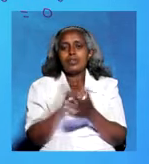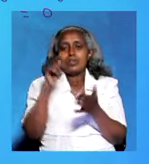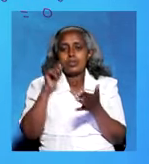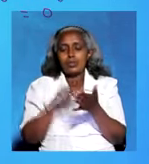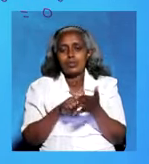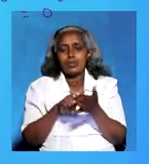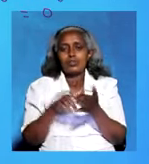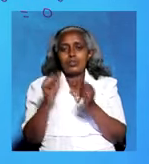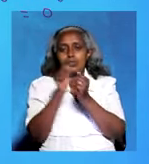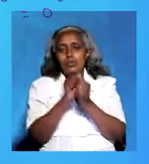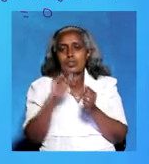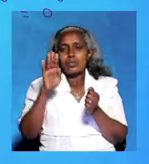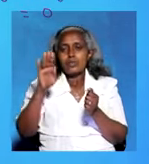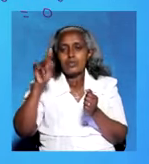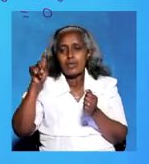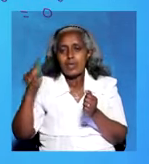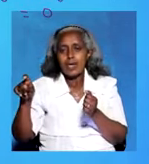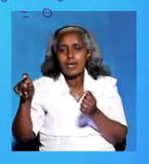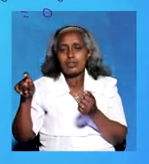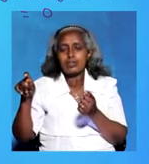dotted with